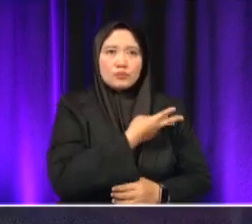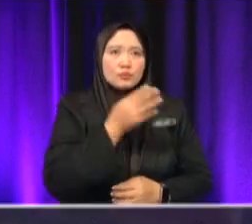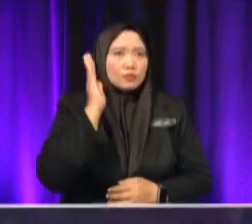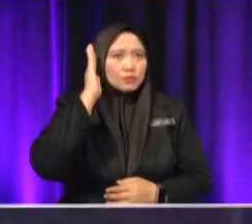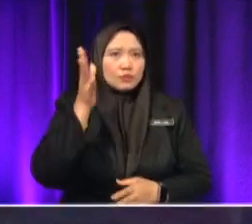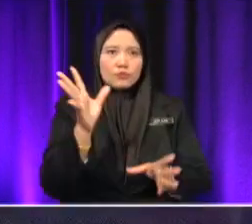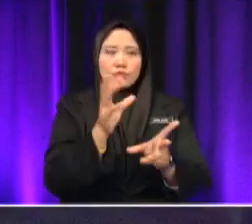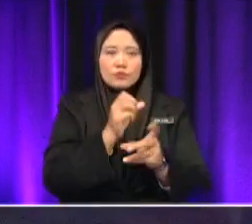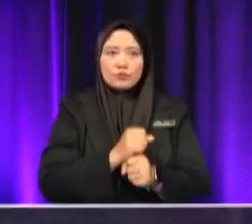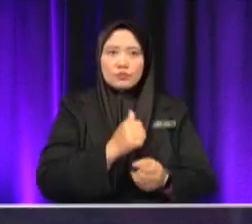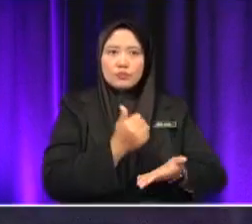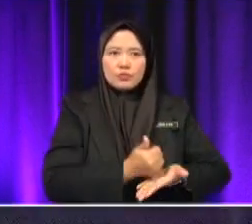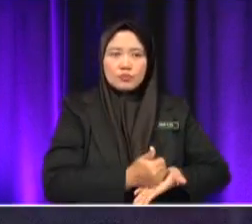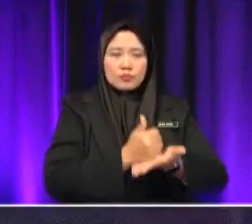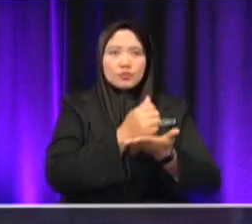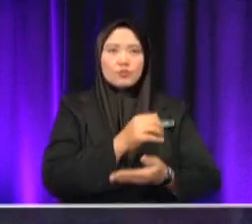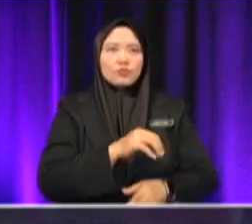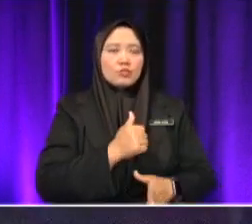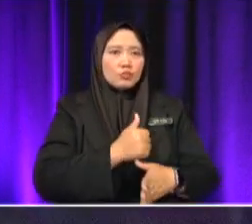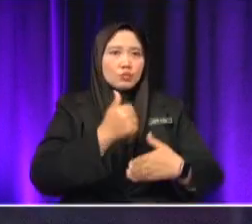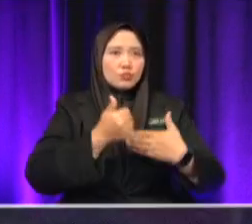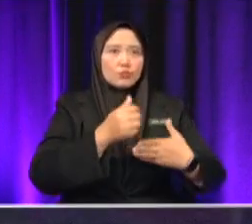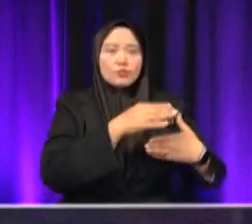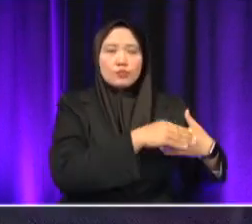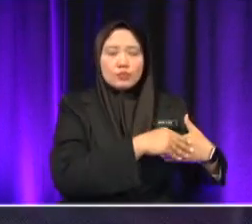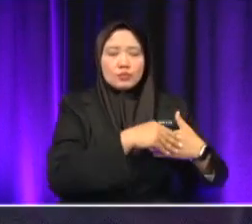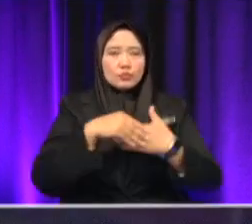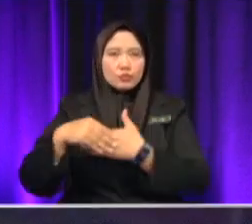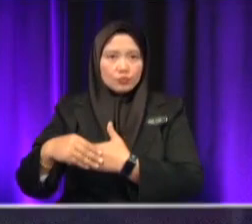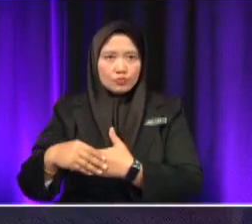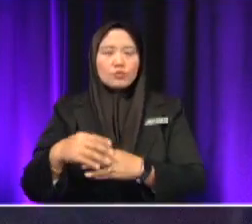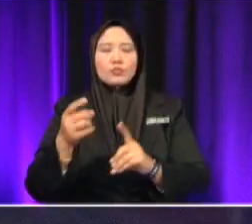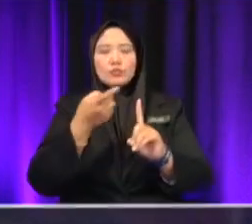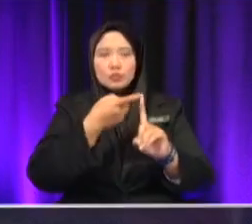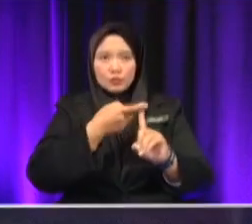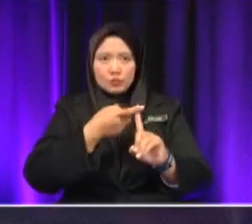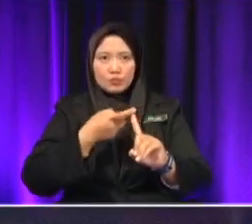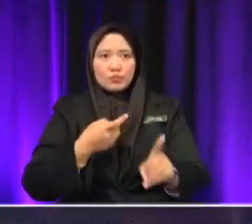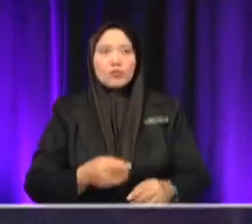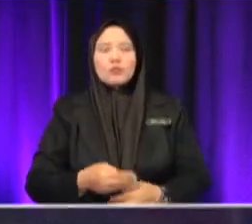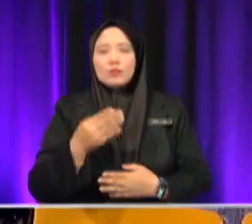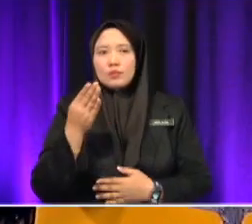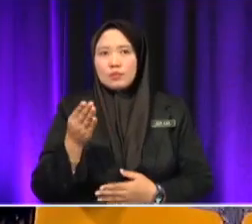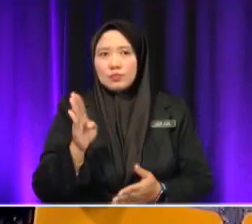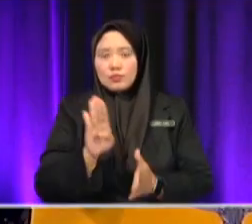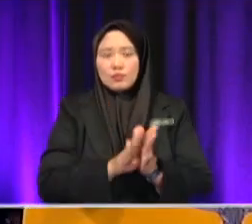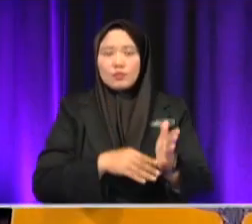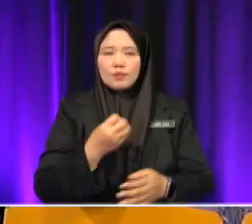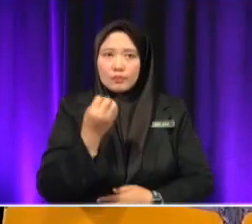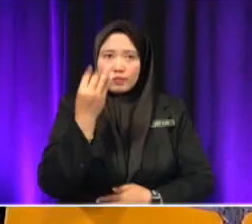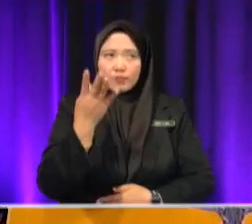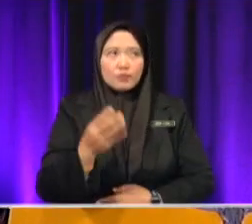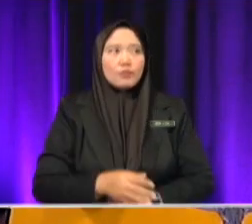and also assistance from some organizations. All right. Okay, so now let's have a look. Okay, we have